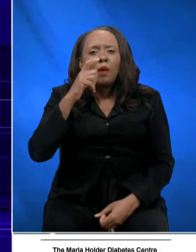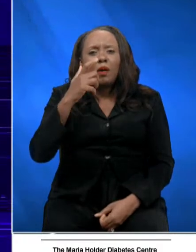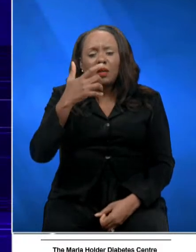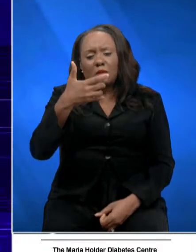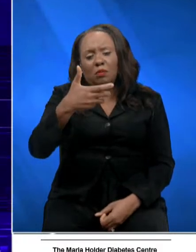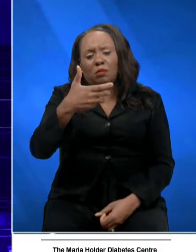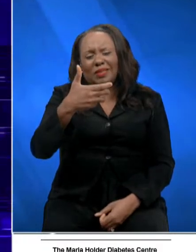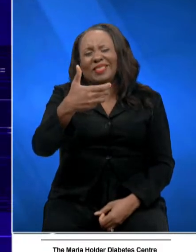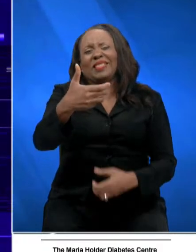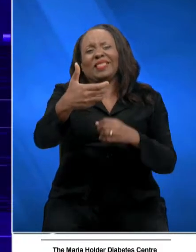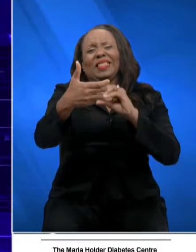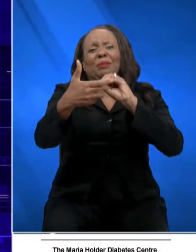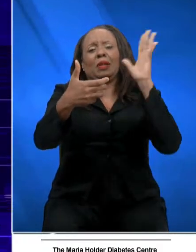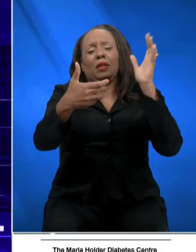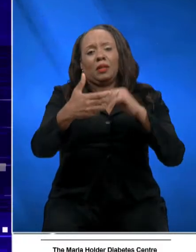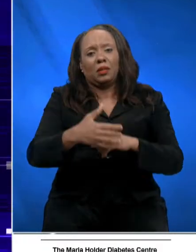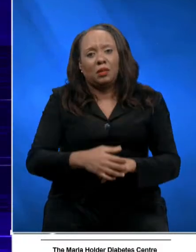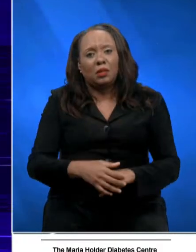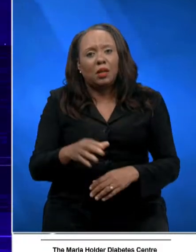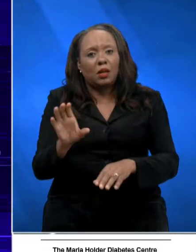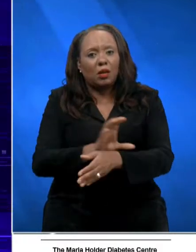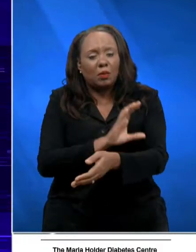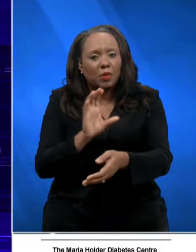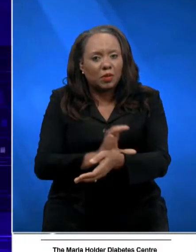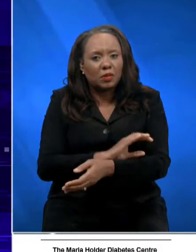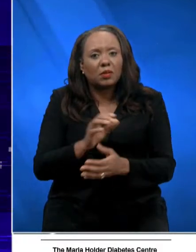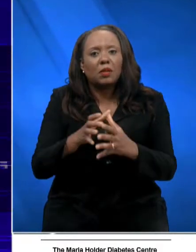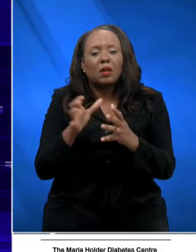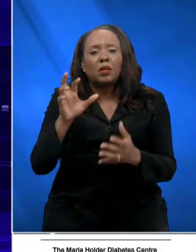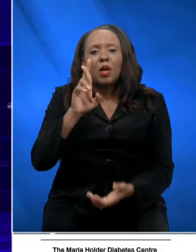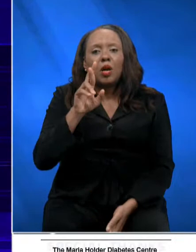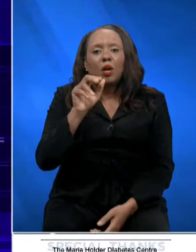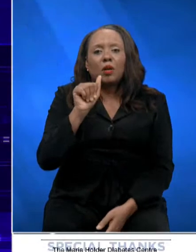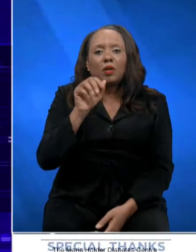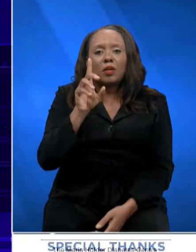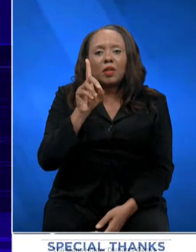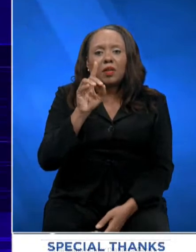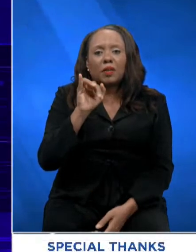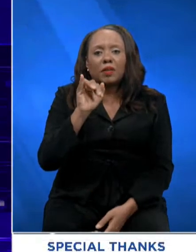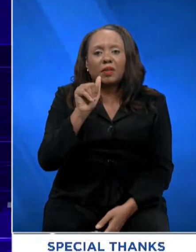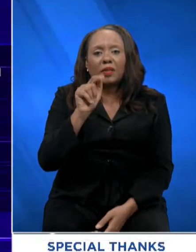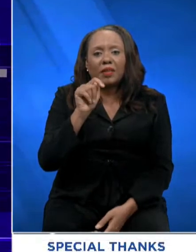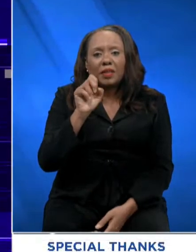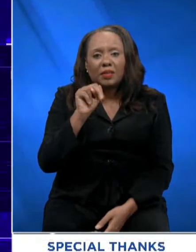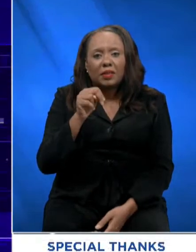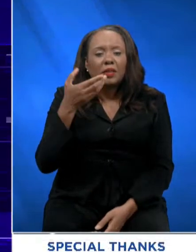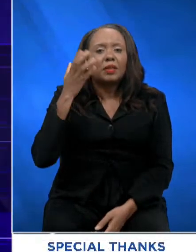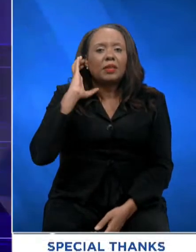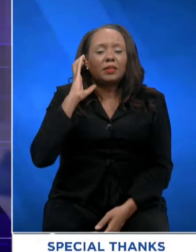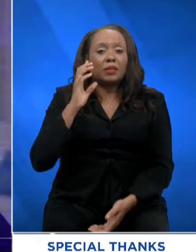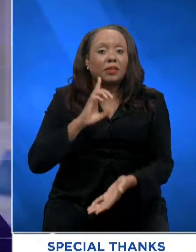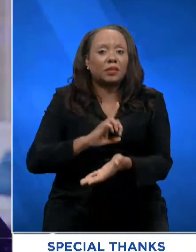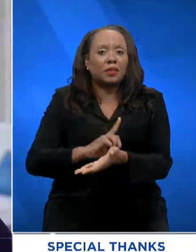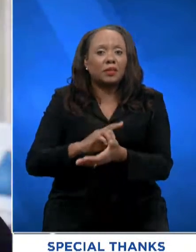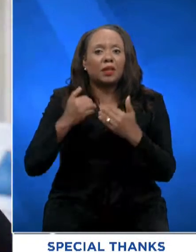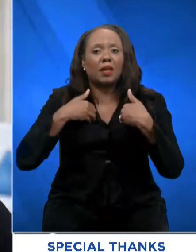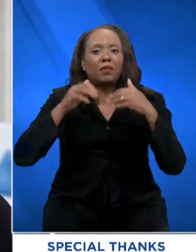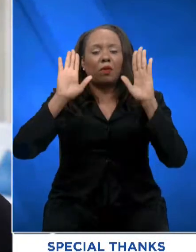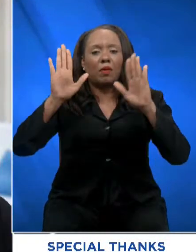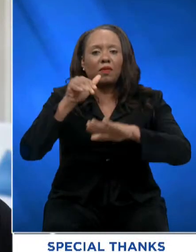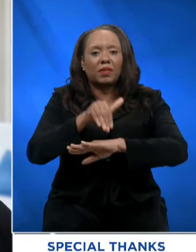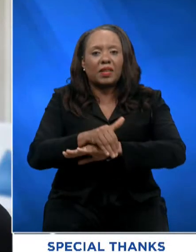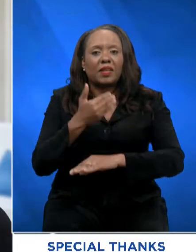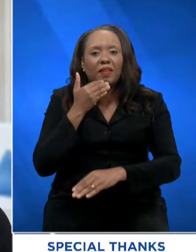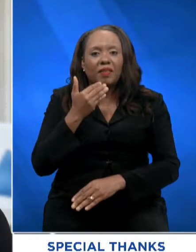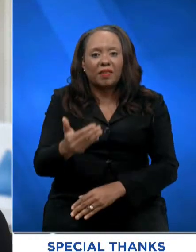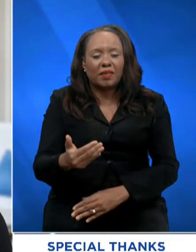computers. There's a lot of radiation and stuff. So my advice to everybody, just heed to the doctor's advice and have a wonderful day. And thank you